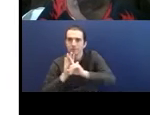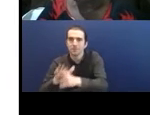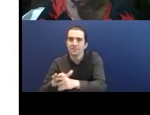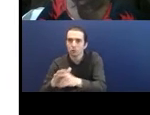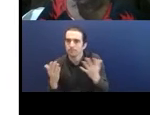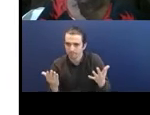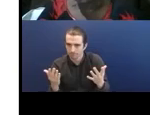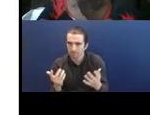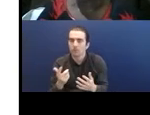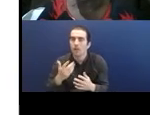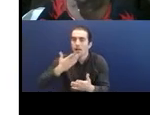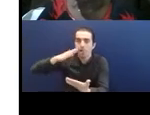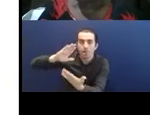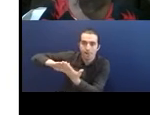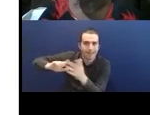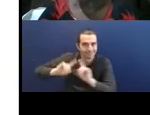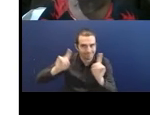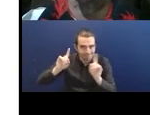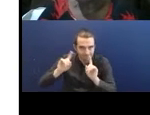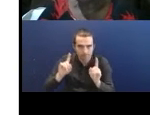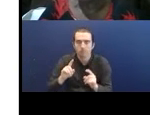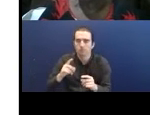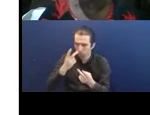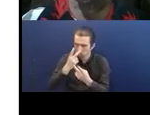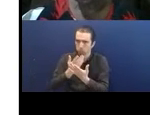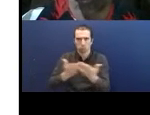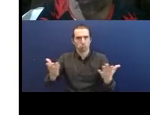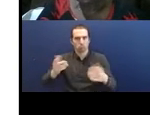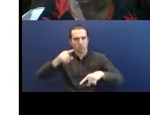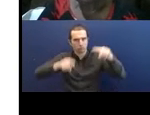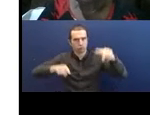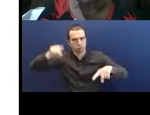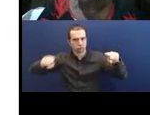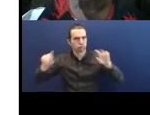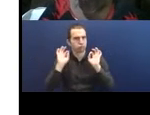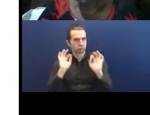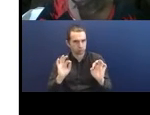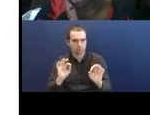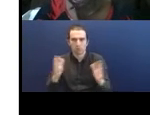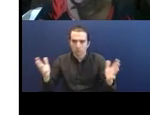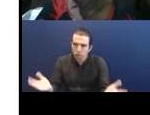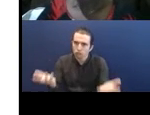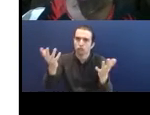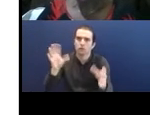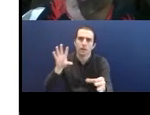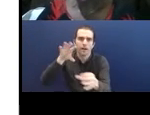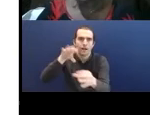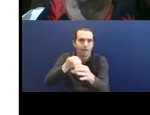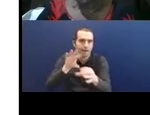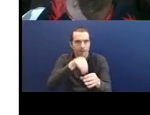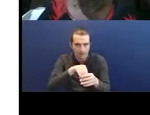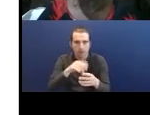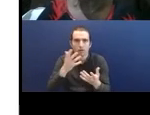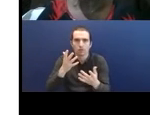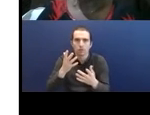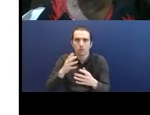It requires an in-depth transformation of education system in legislation, policy,